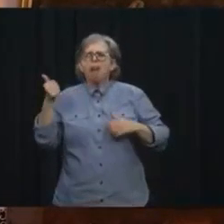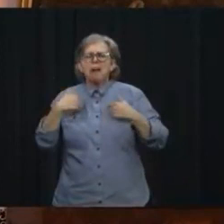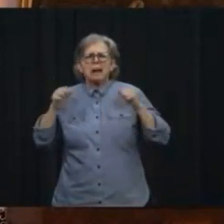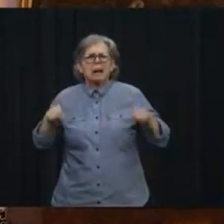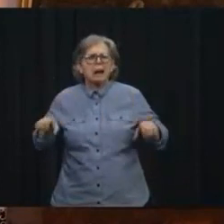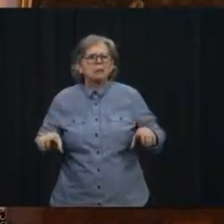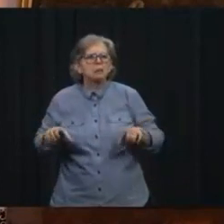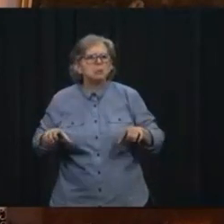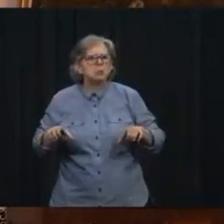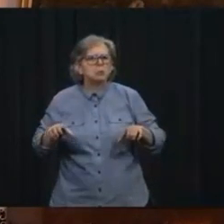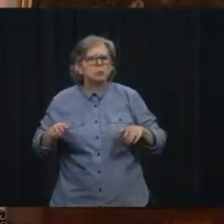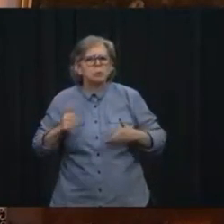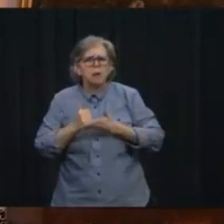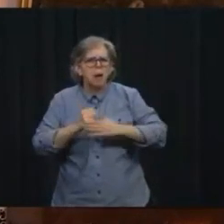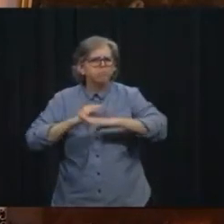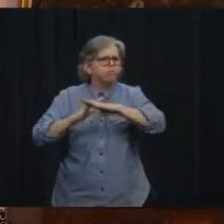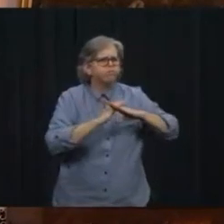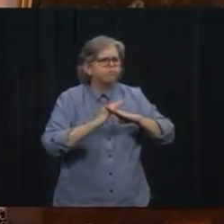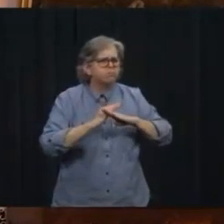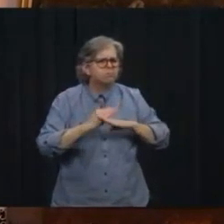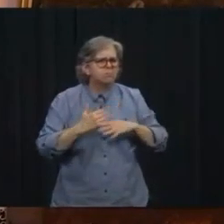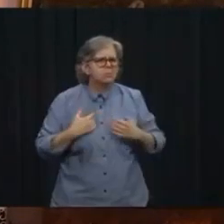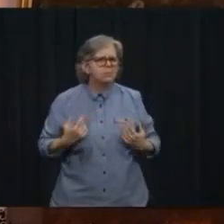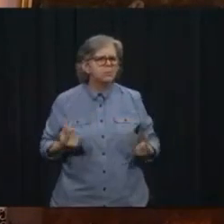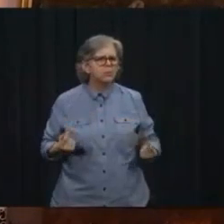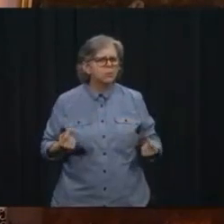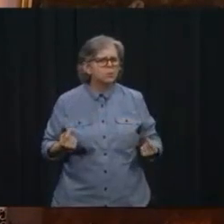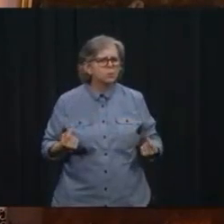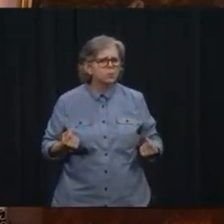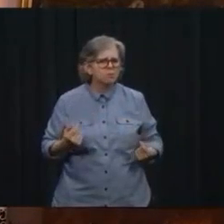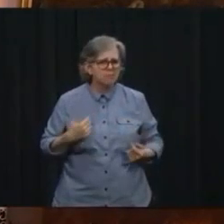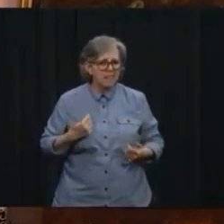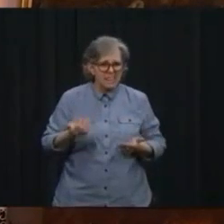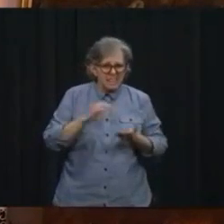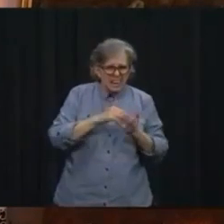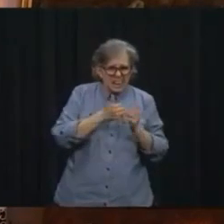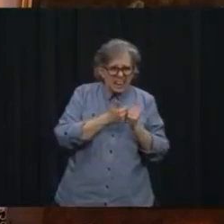Each night when I go to bed, I ask myself,